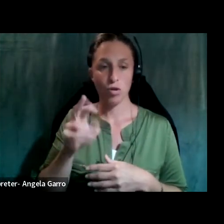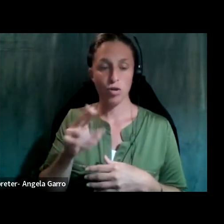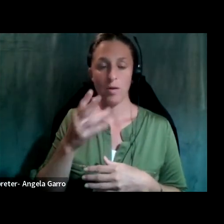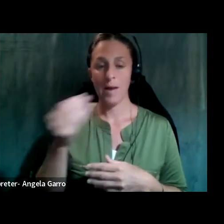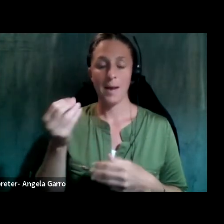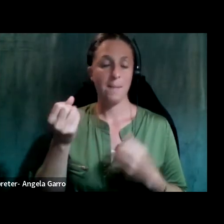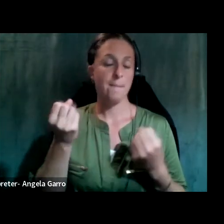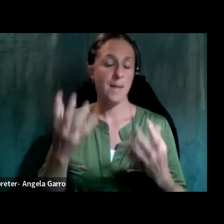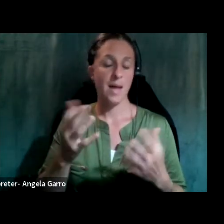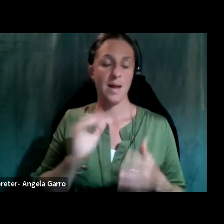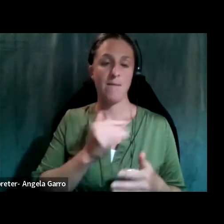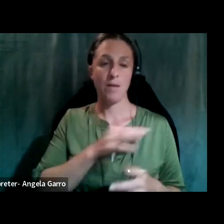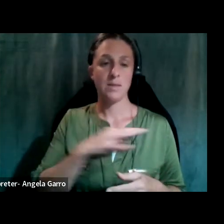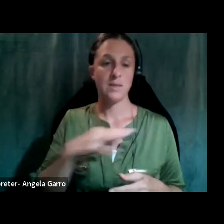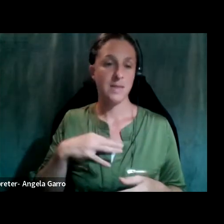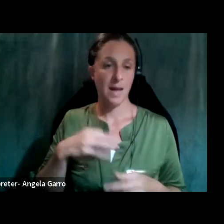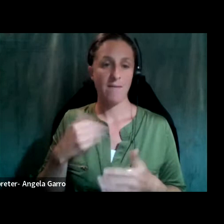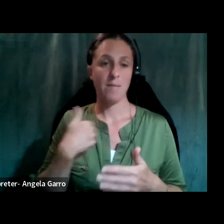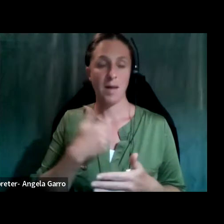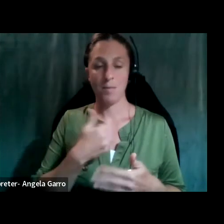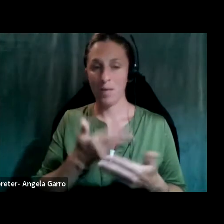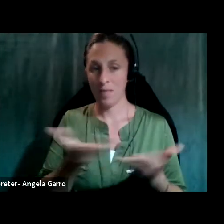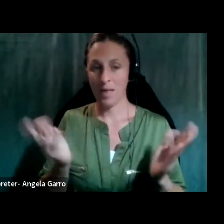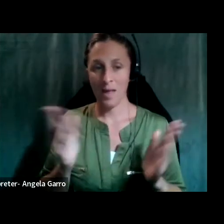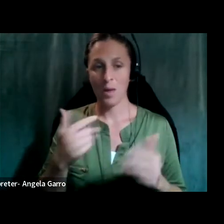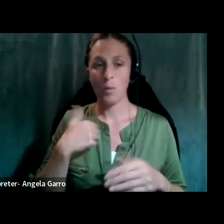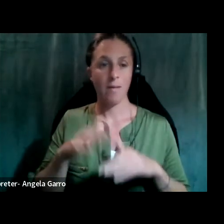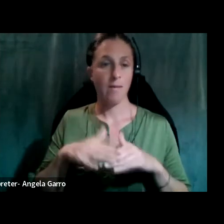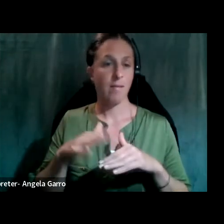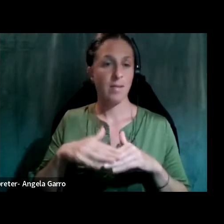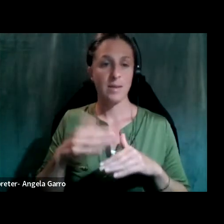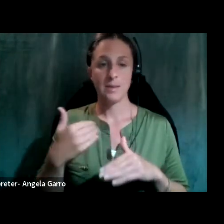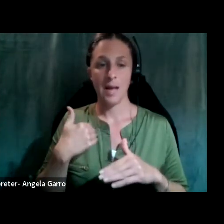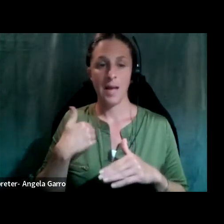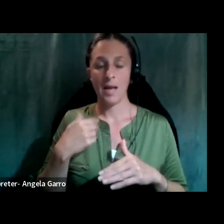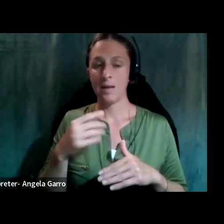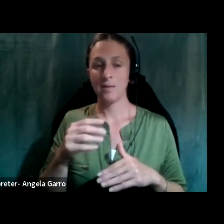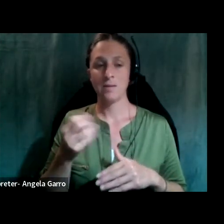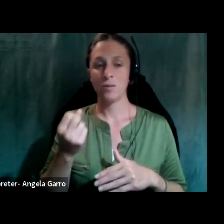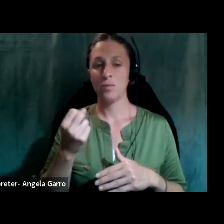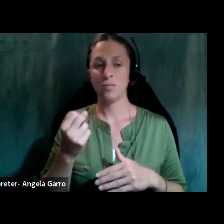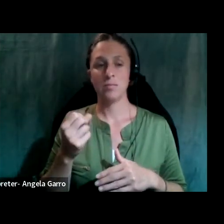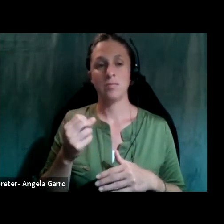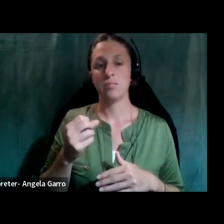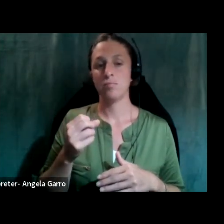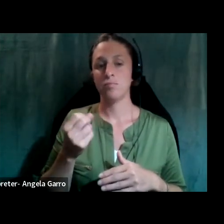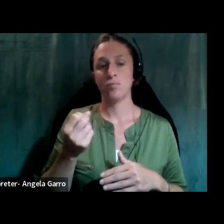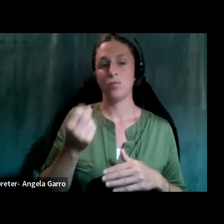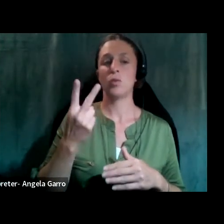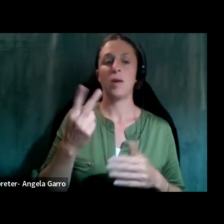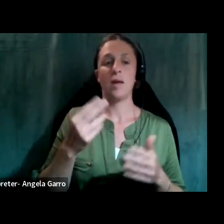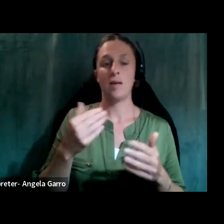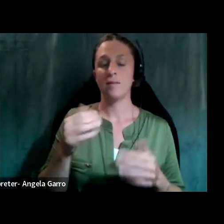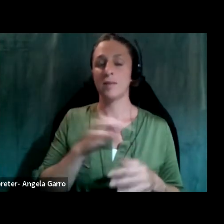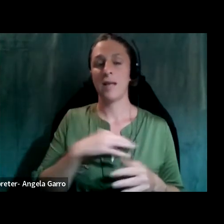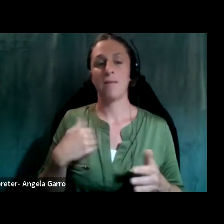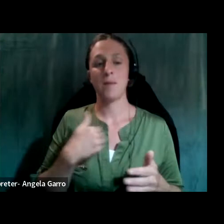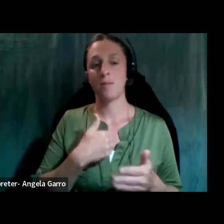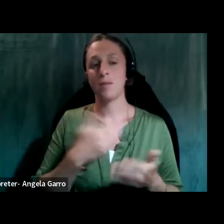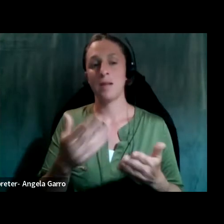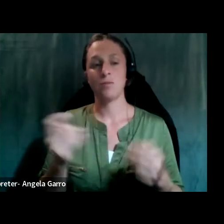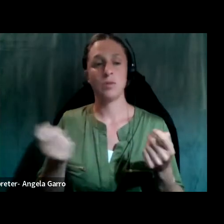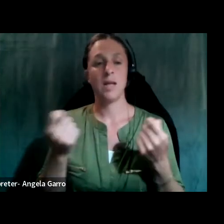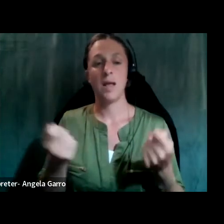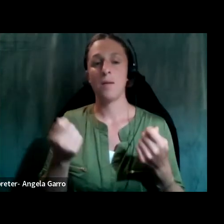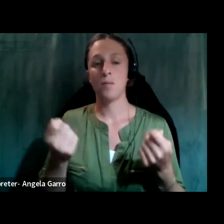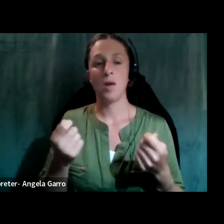members were there. We had at least a dozen staff members there to celebrate the 2 awards that